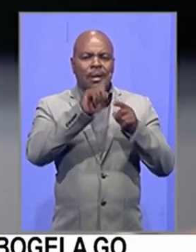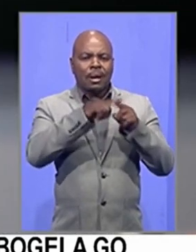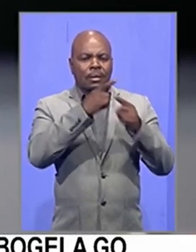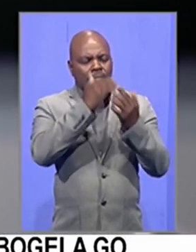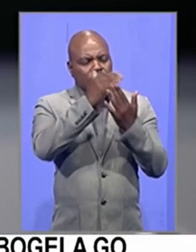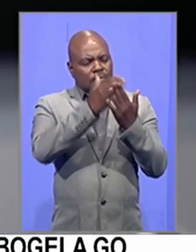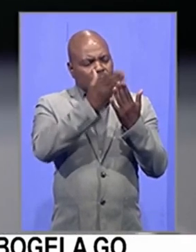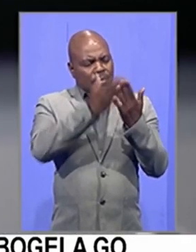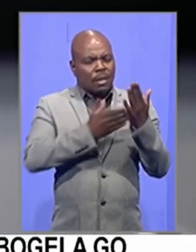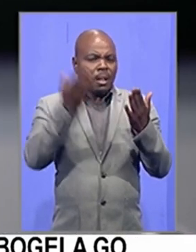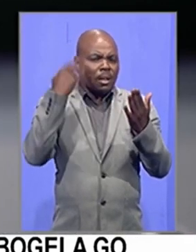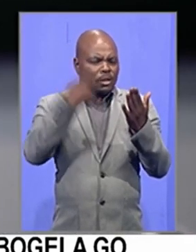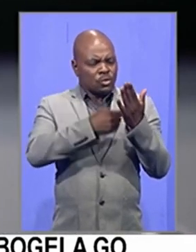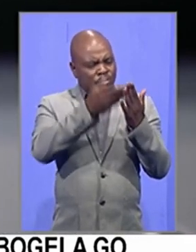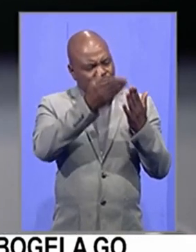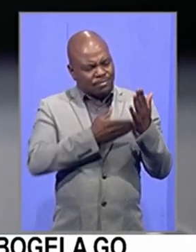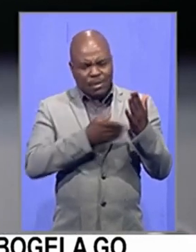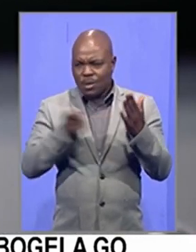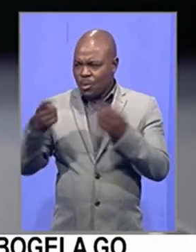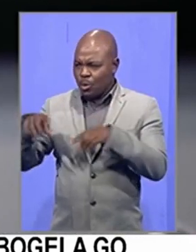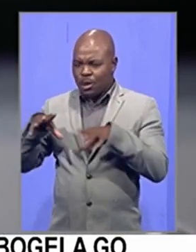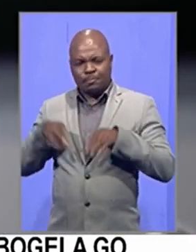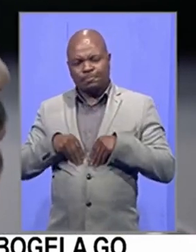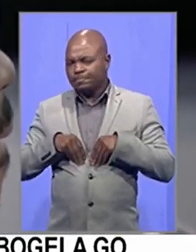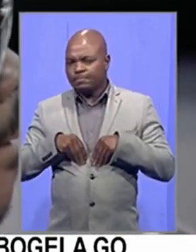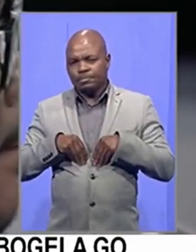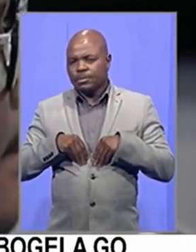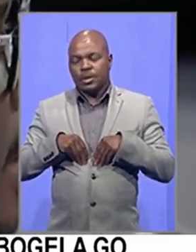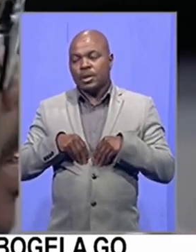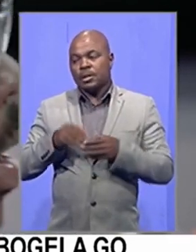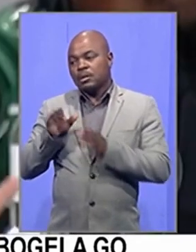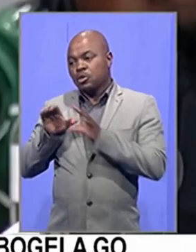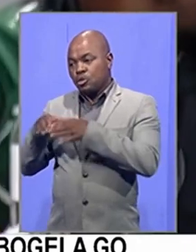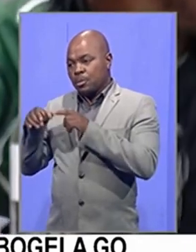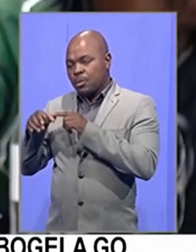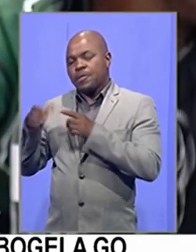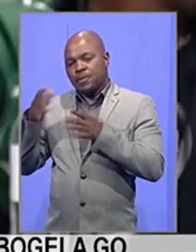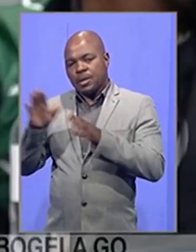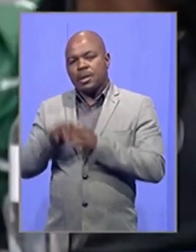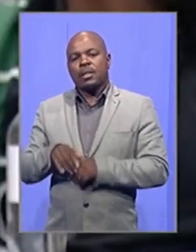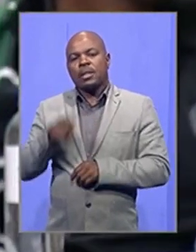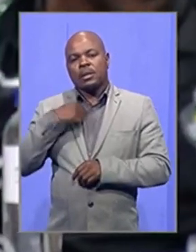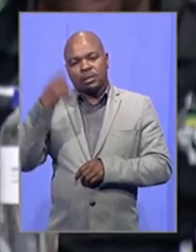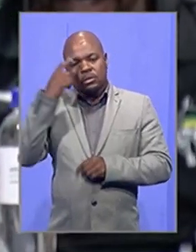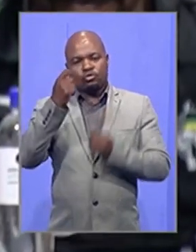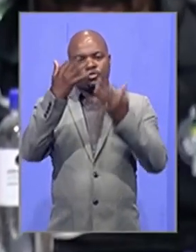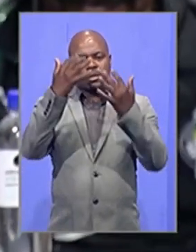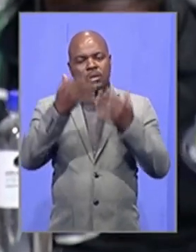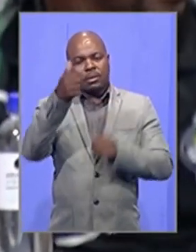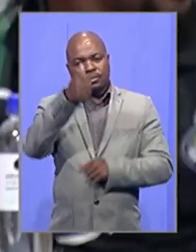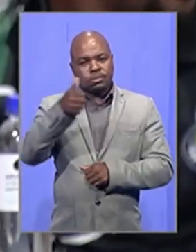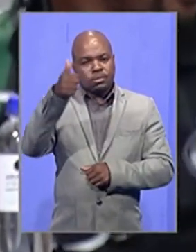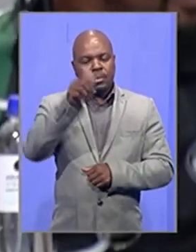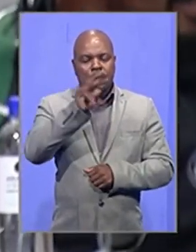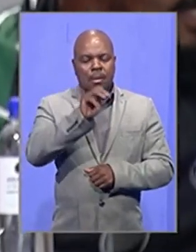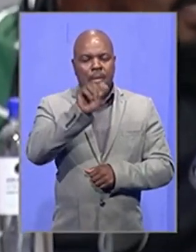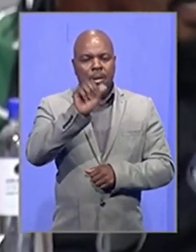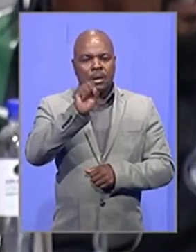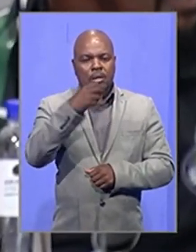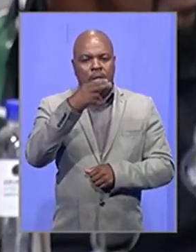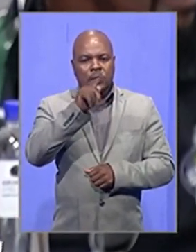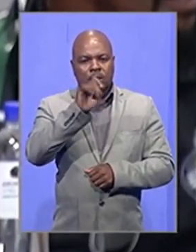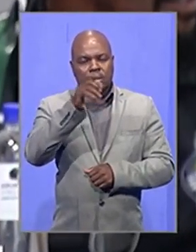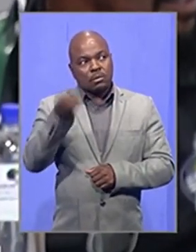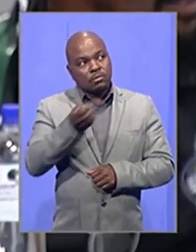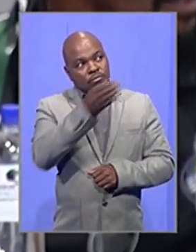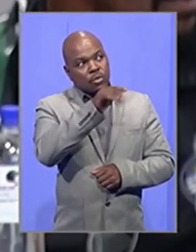le le rebotsweng pike e fetileng. Setlhopha se gogetse morero o kwa go motshola matlotlo ka karetso wa ANC Paul Mashatile